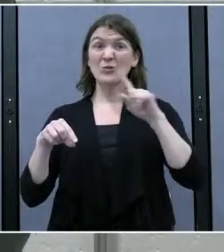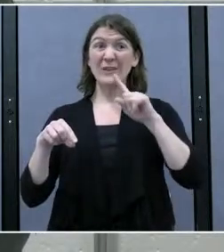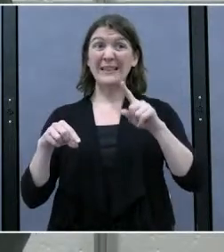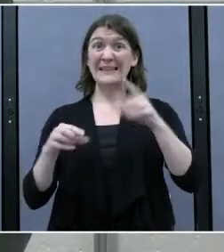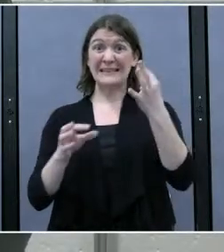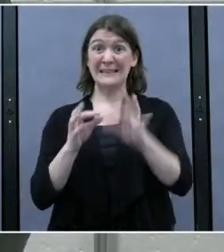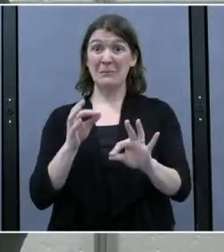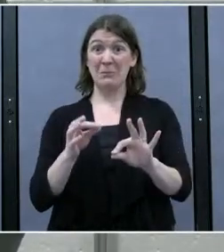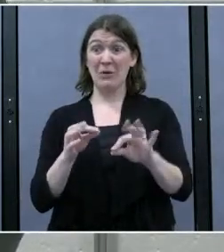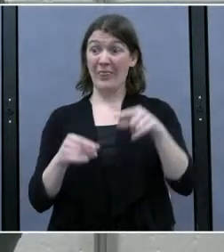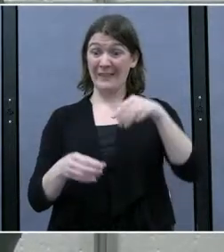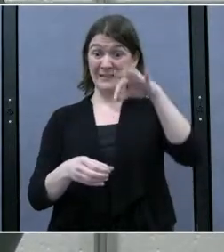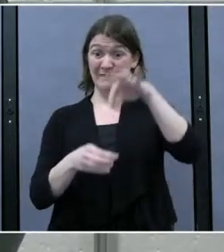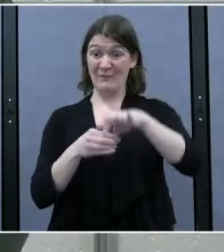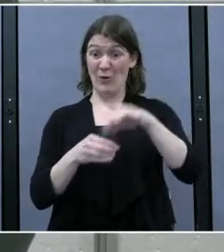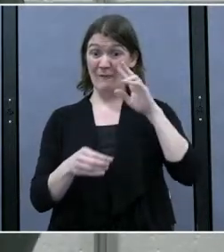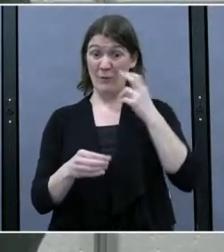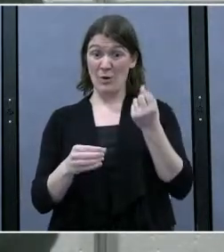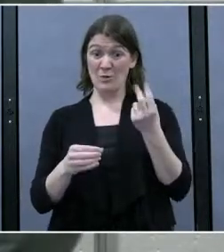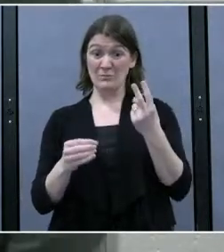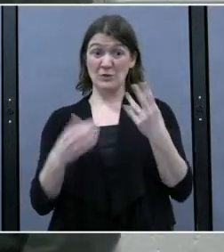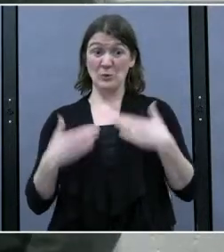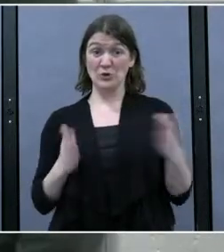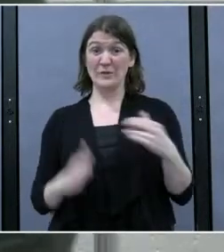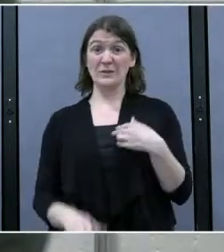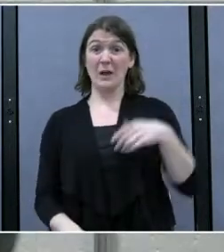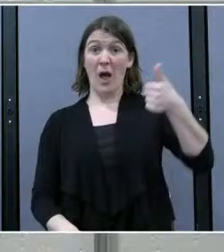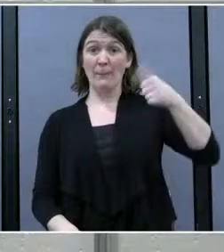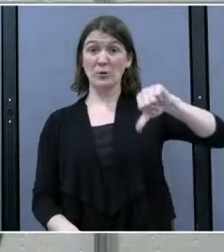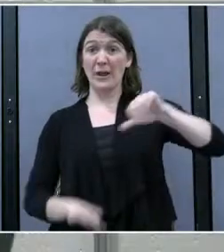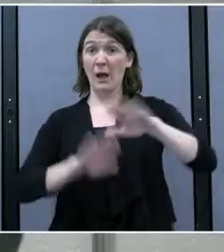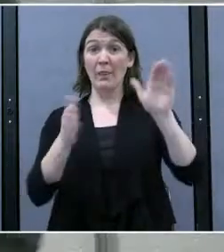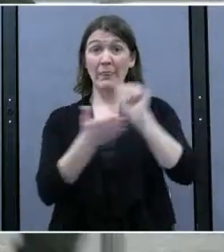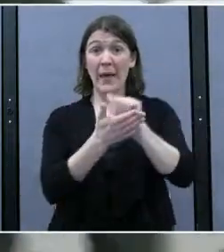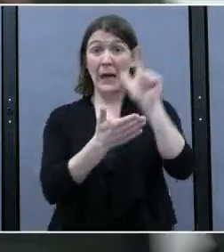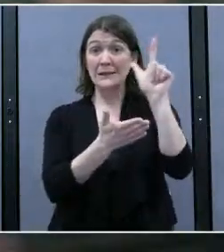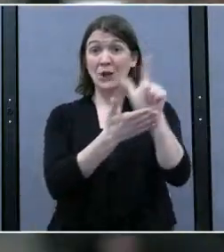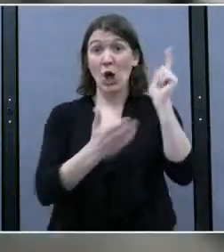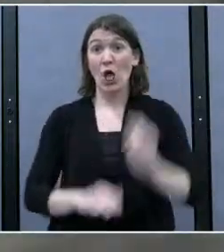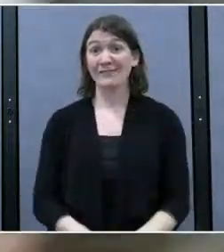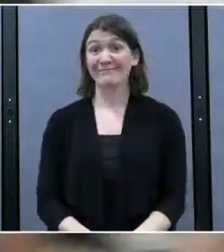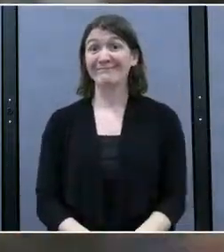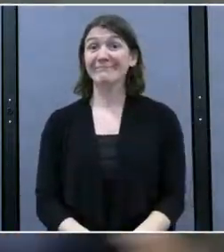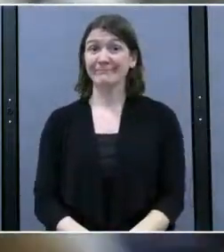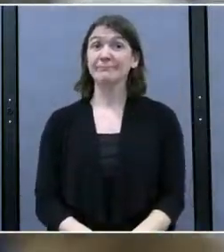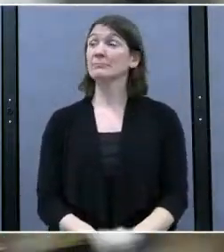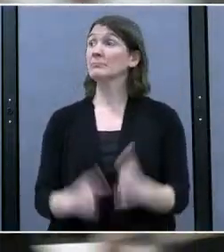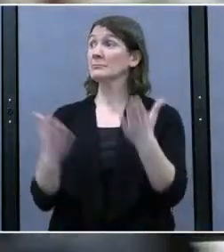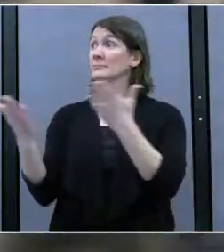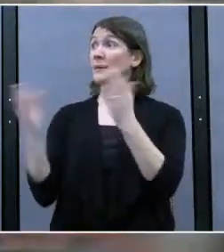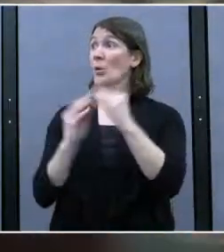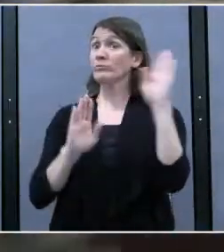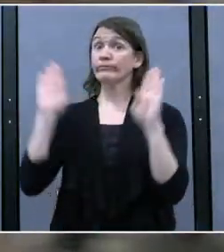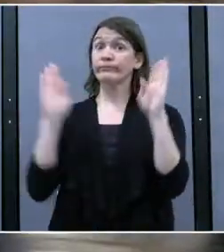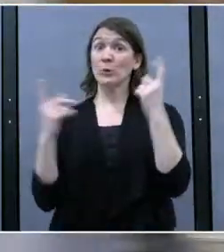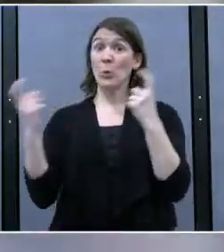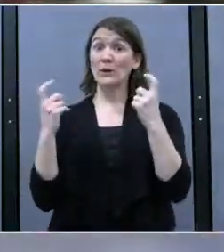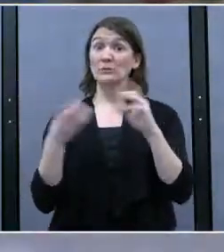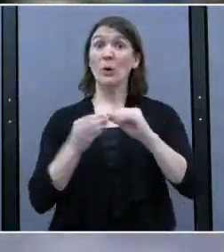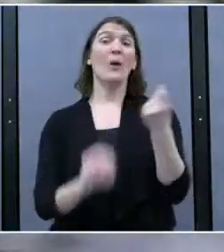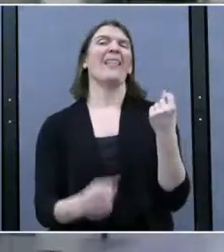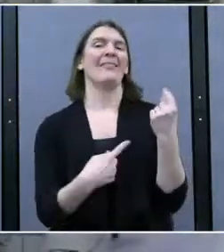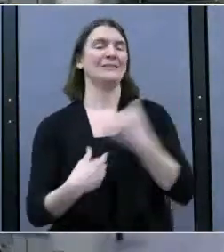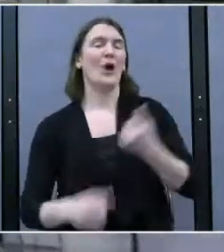down vote on this article. Thanks. Further questions on Article